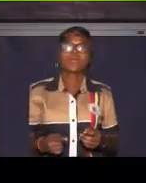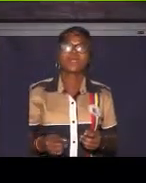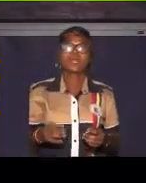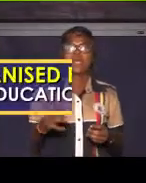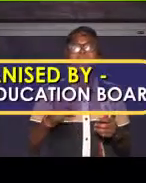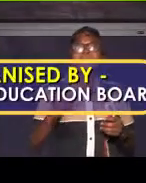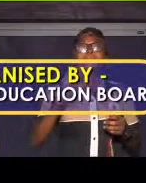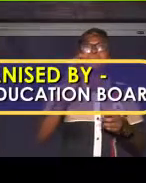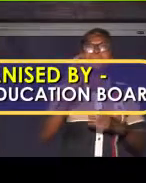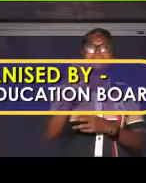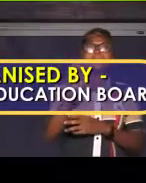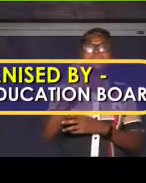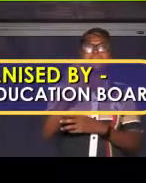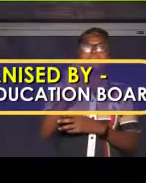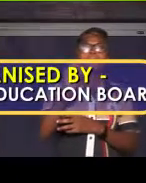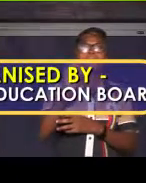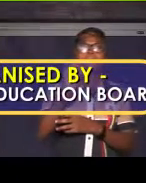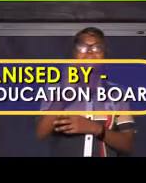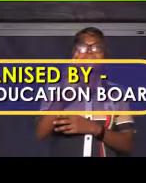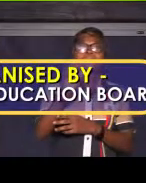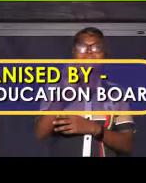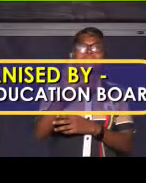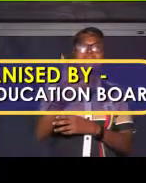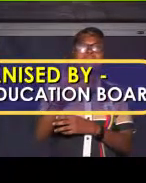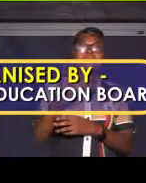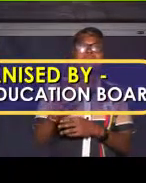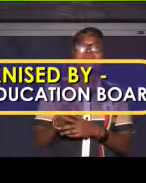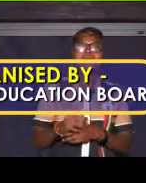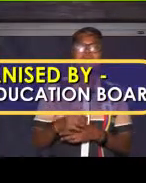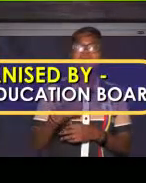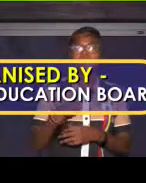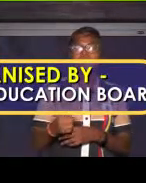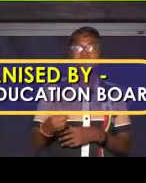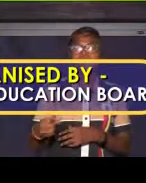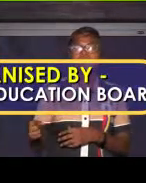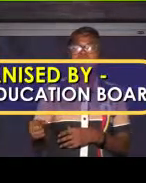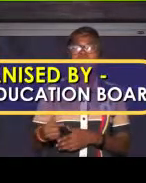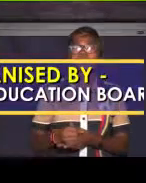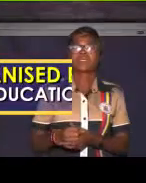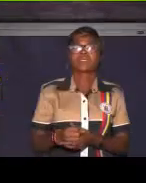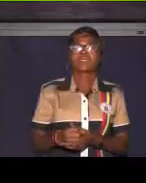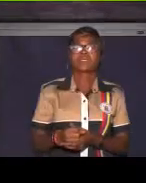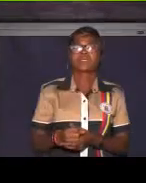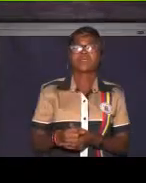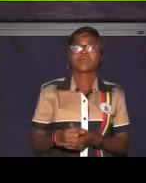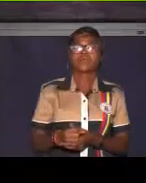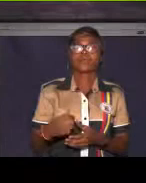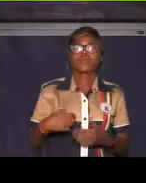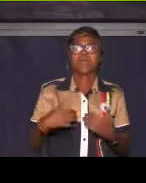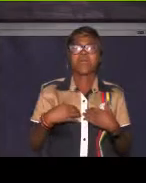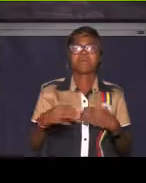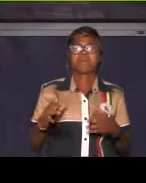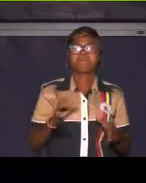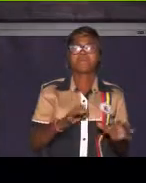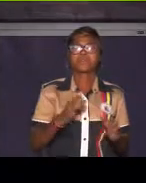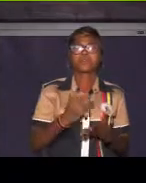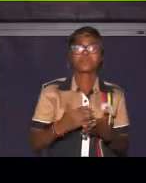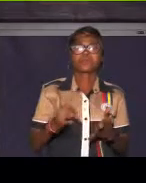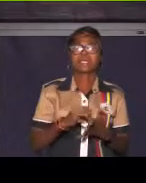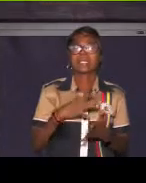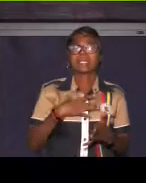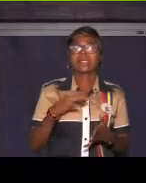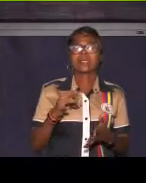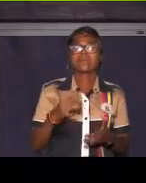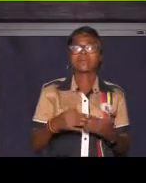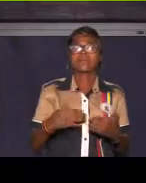mineral resources. Say that. I know some of you are looking at it. Mineral resources, we've done something like this